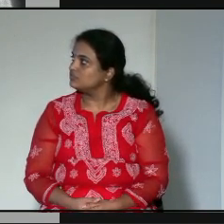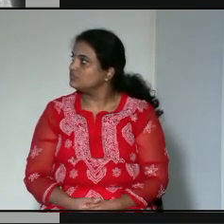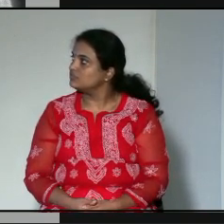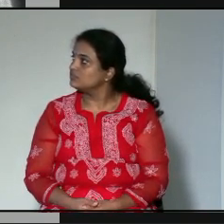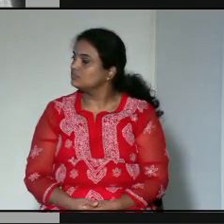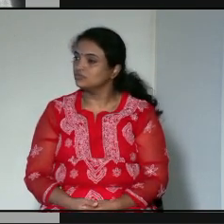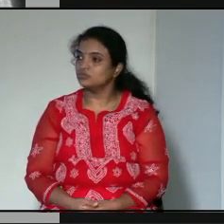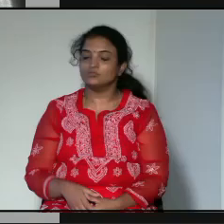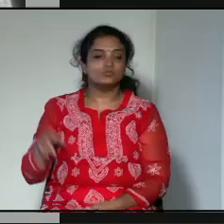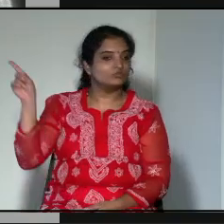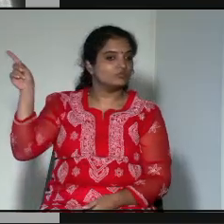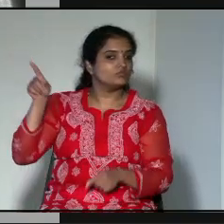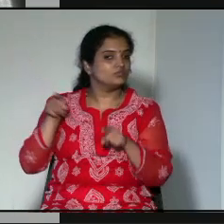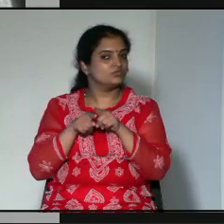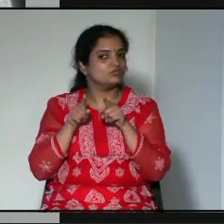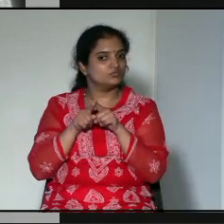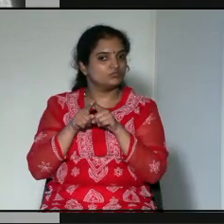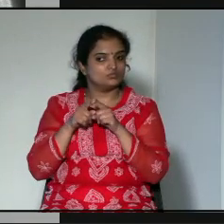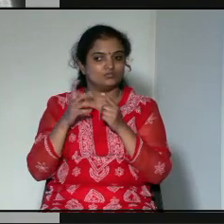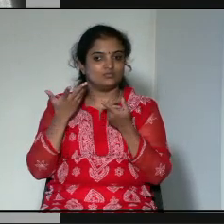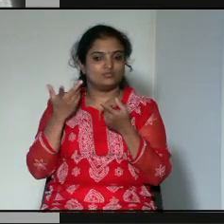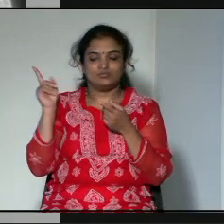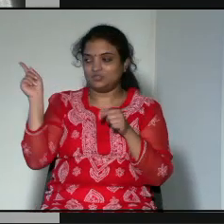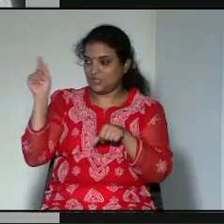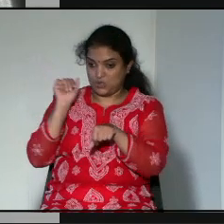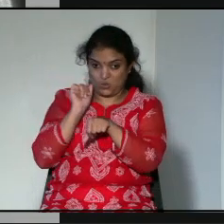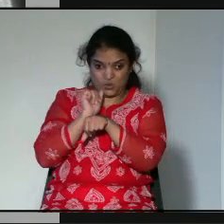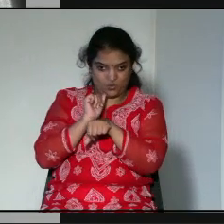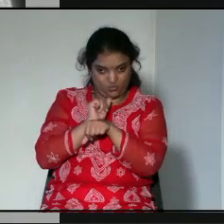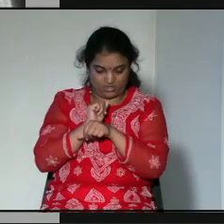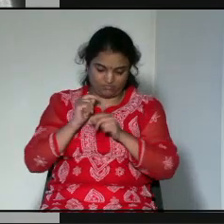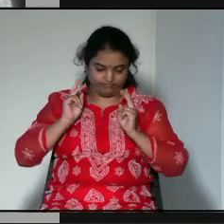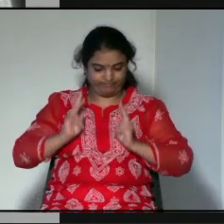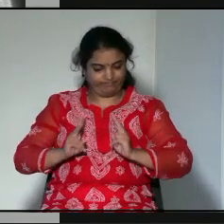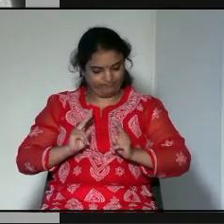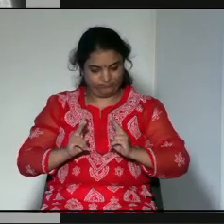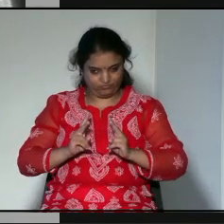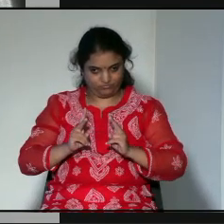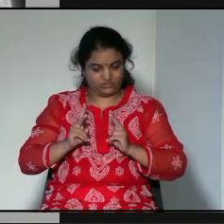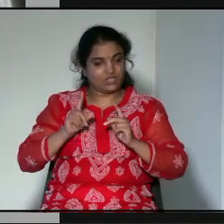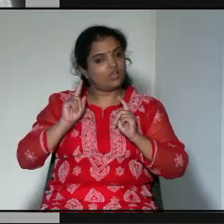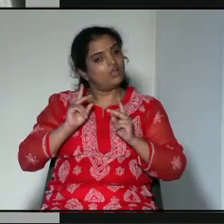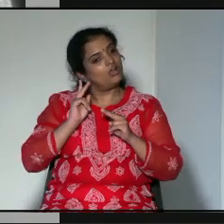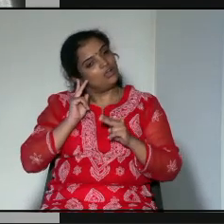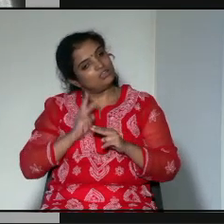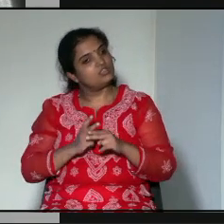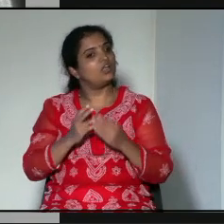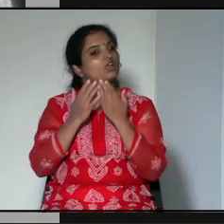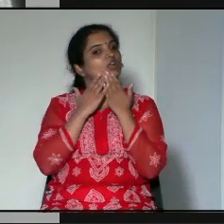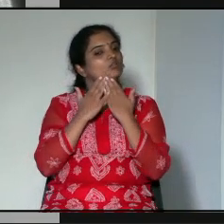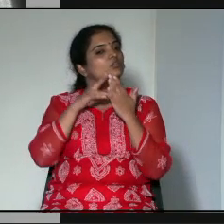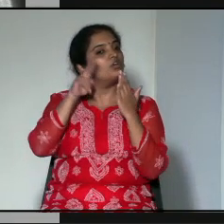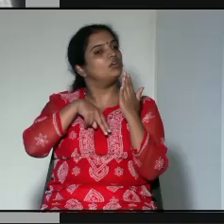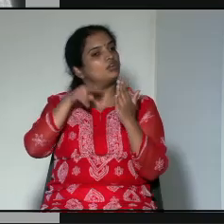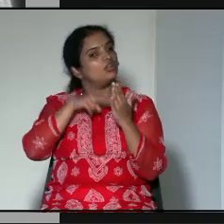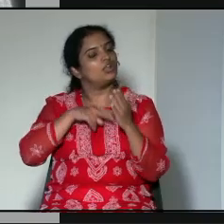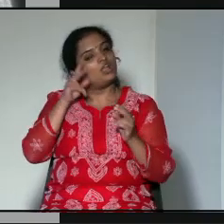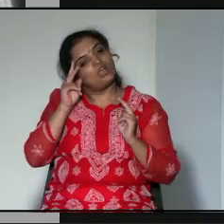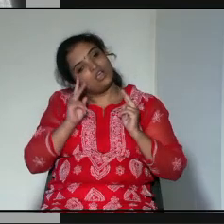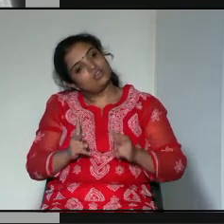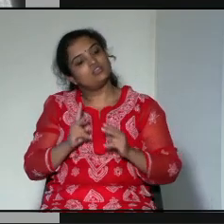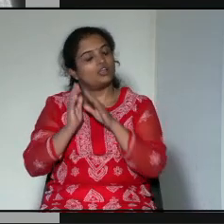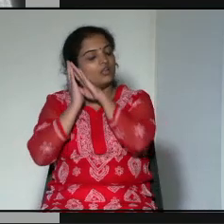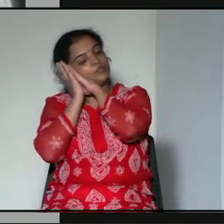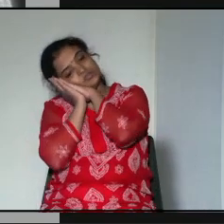Here she worked and received guests. Here she sang, read, and slept, the foreign visitor writes. And the